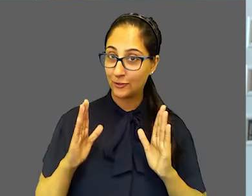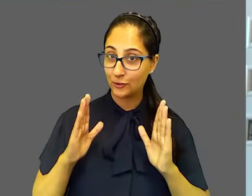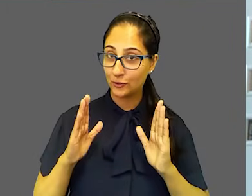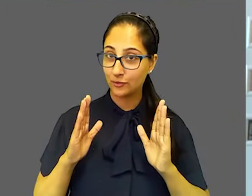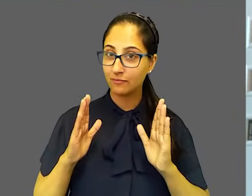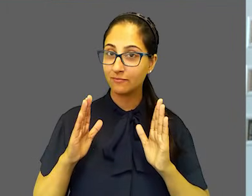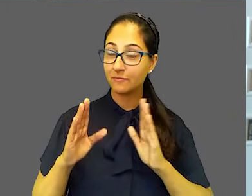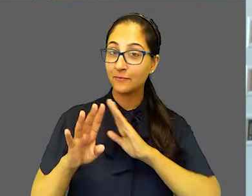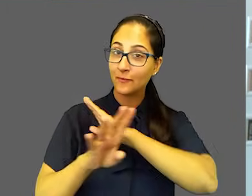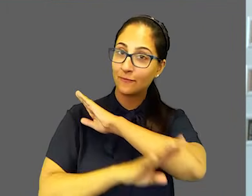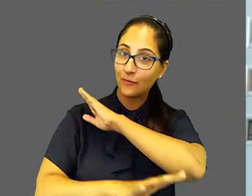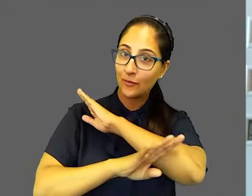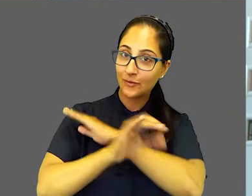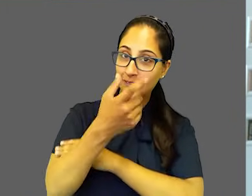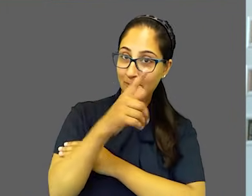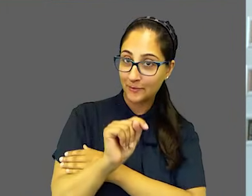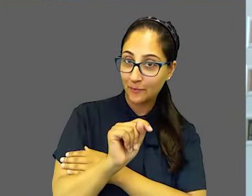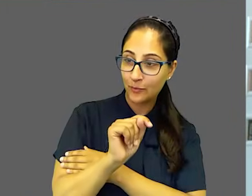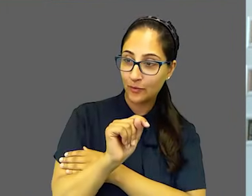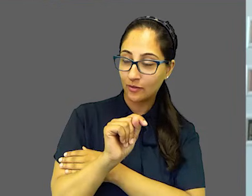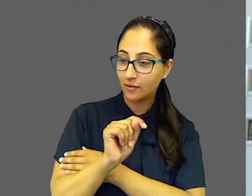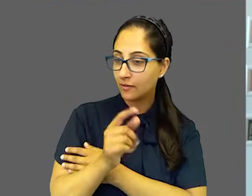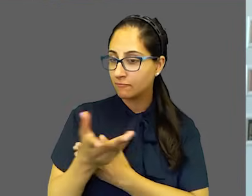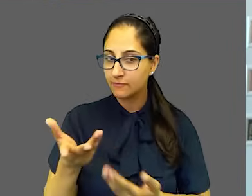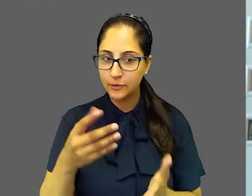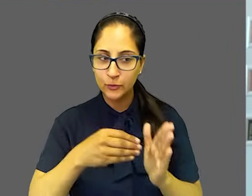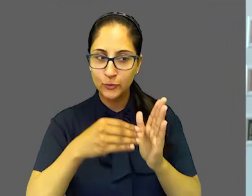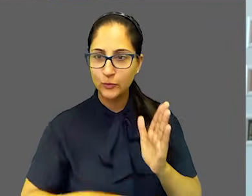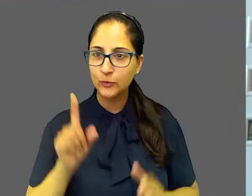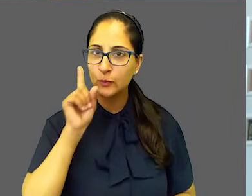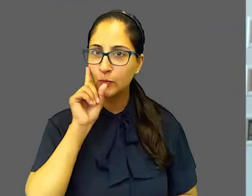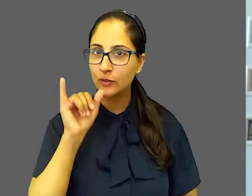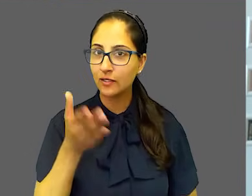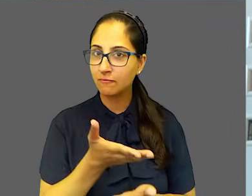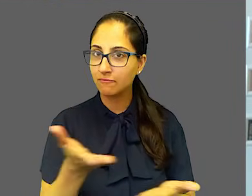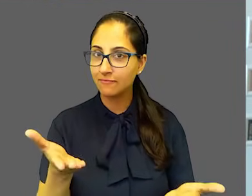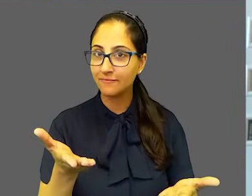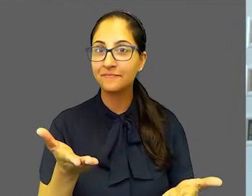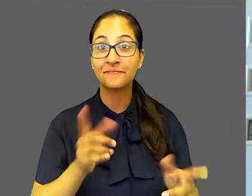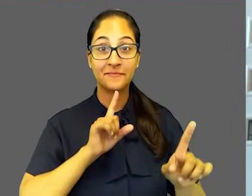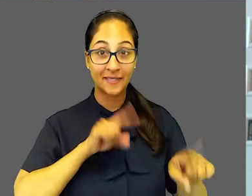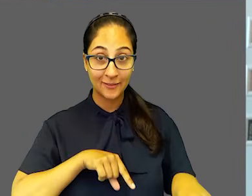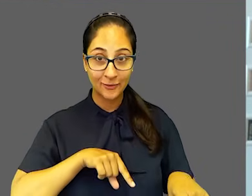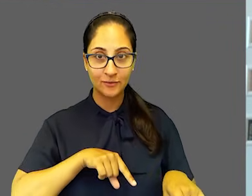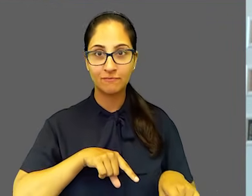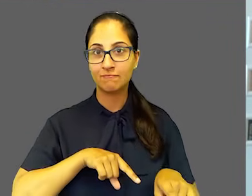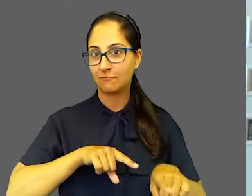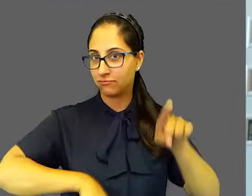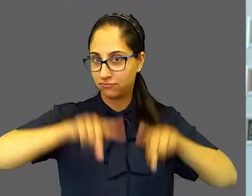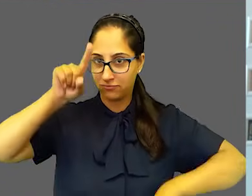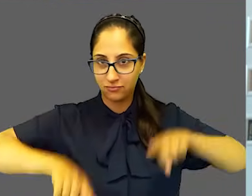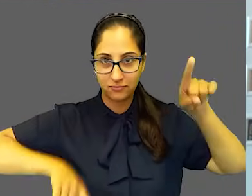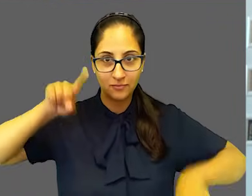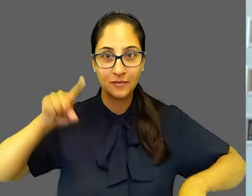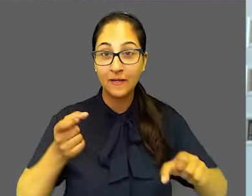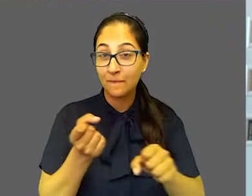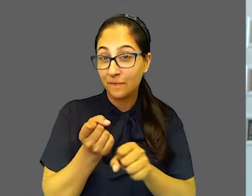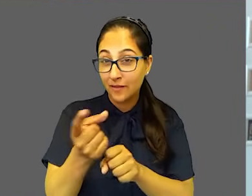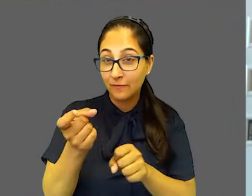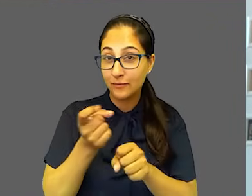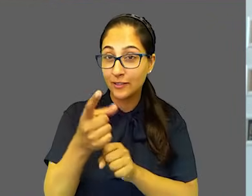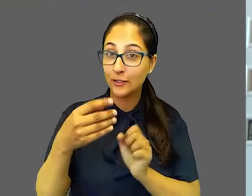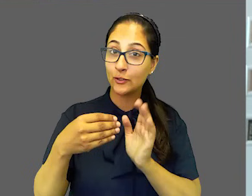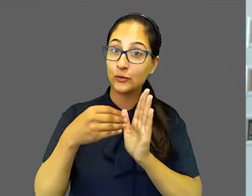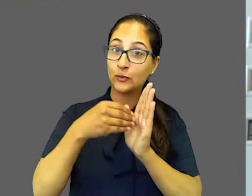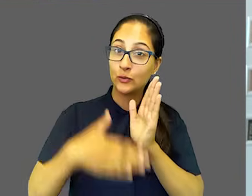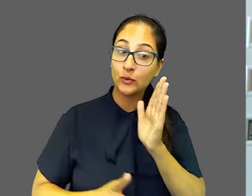the students are always different. Year after year, we get new students with new ideas